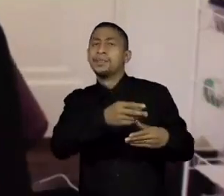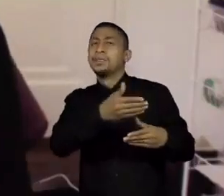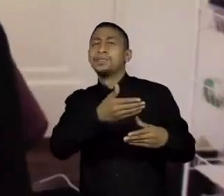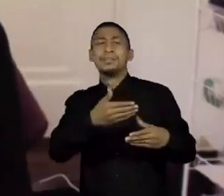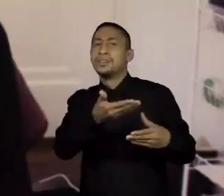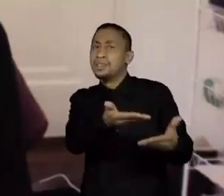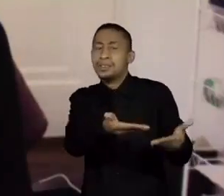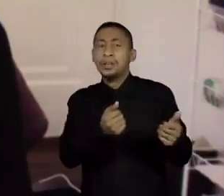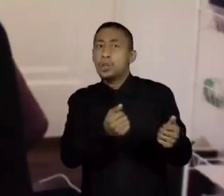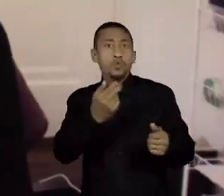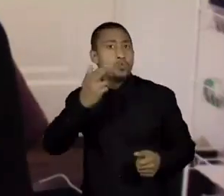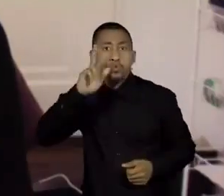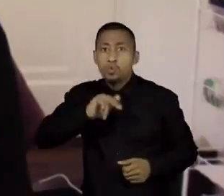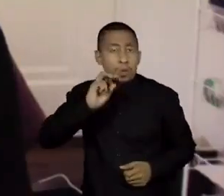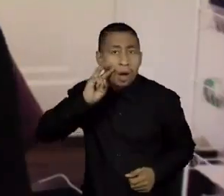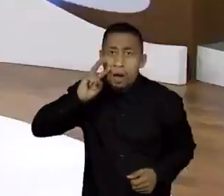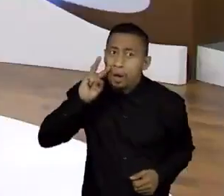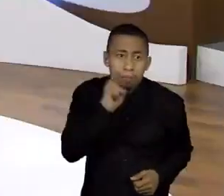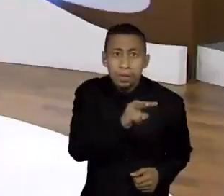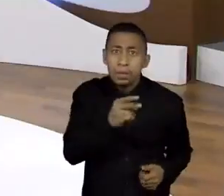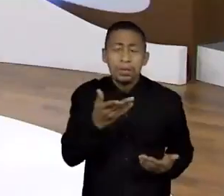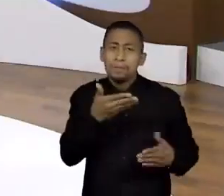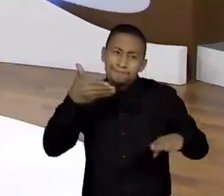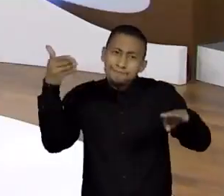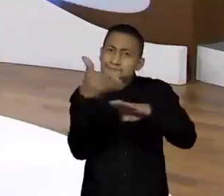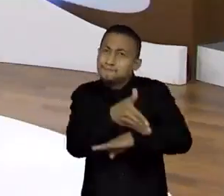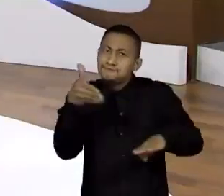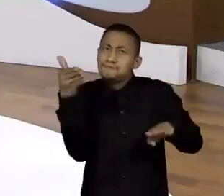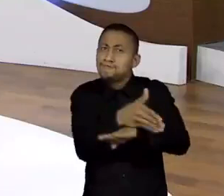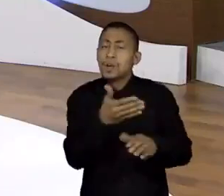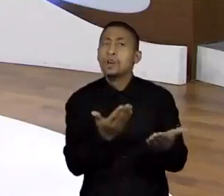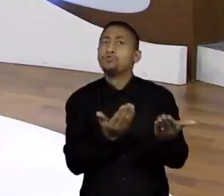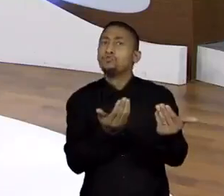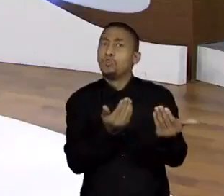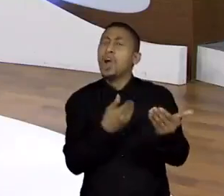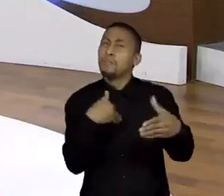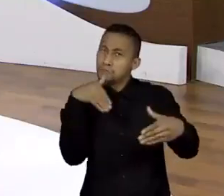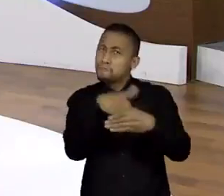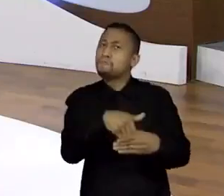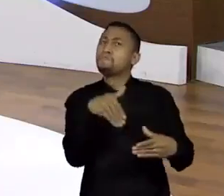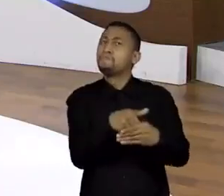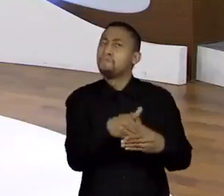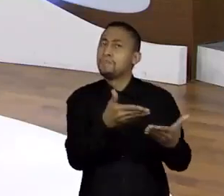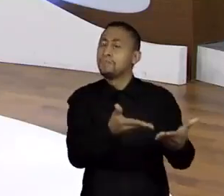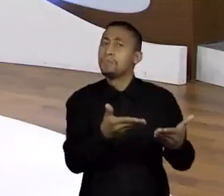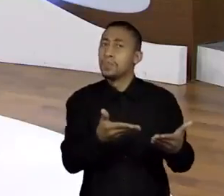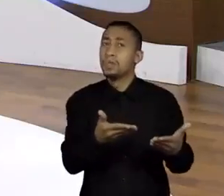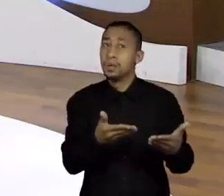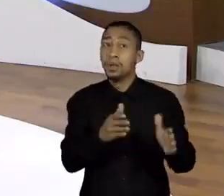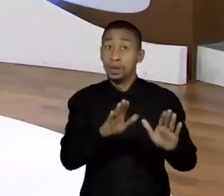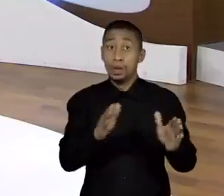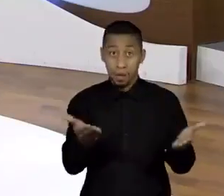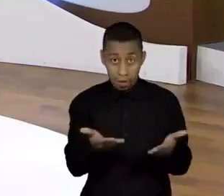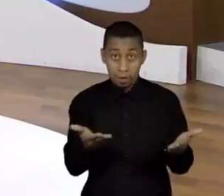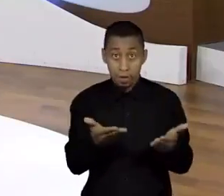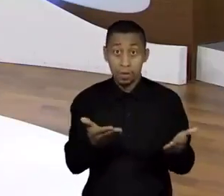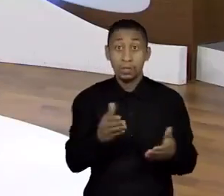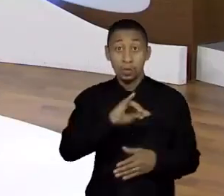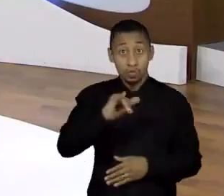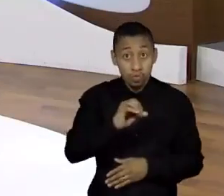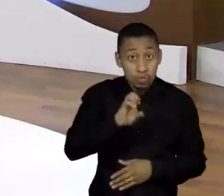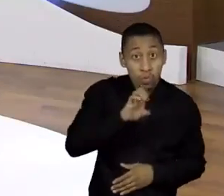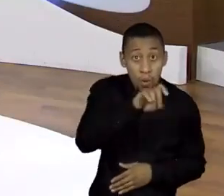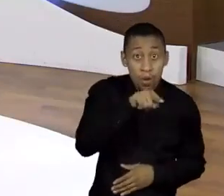voter turnout among young people as high as it was in this recent presidential election. The reason that Joe Biden